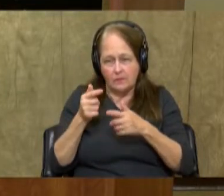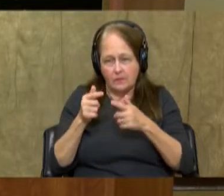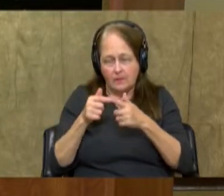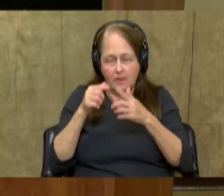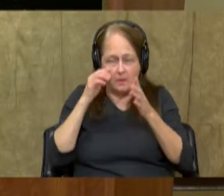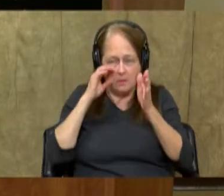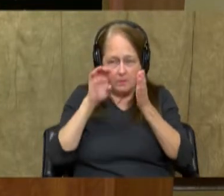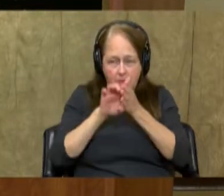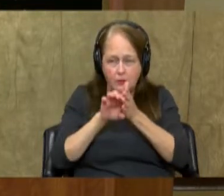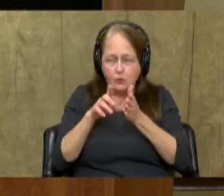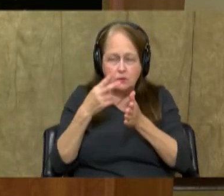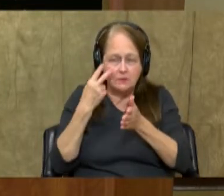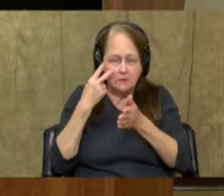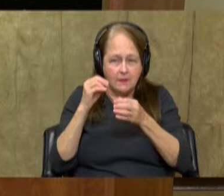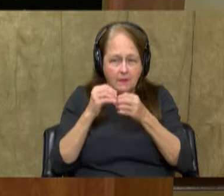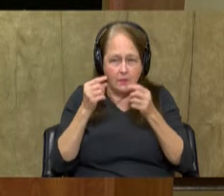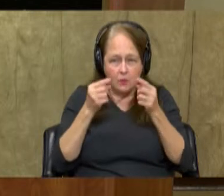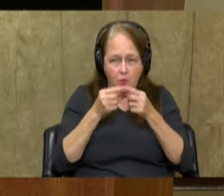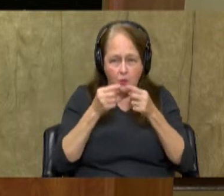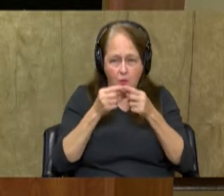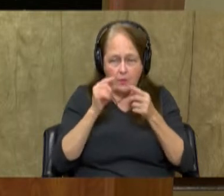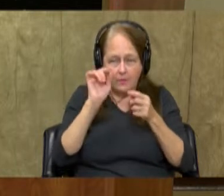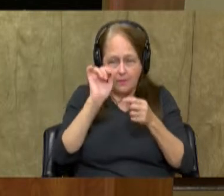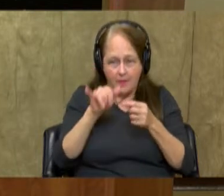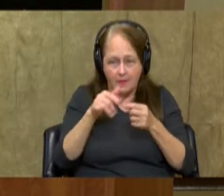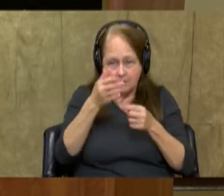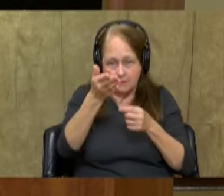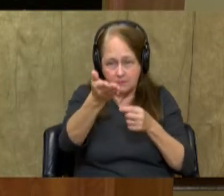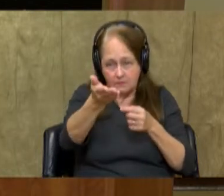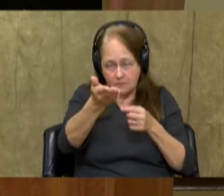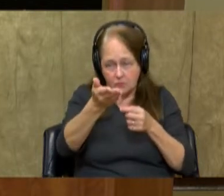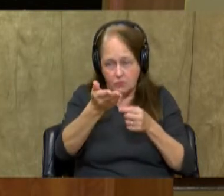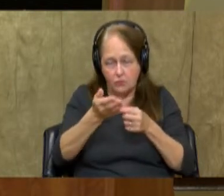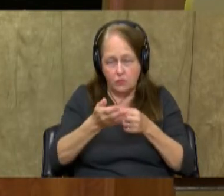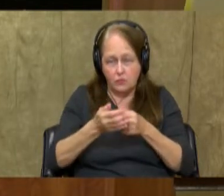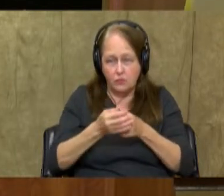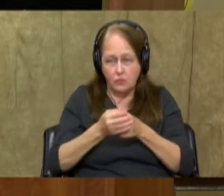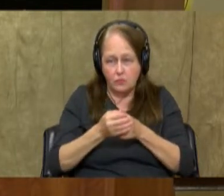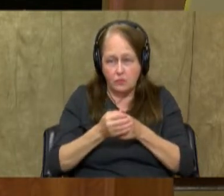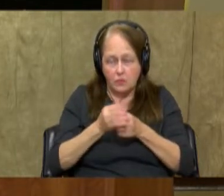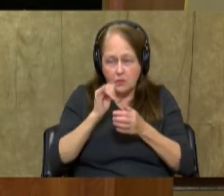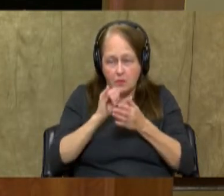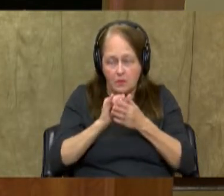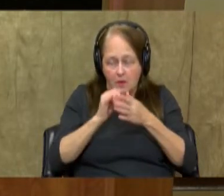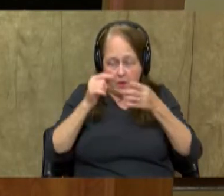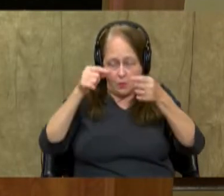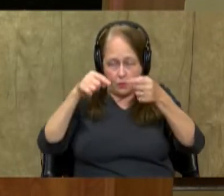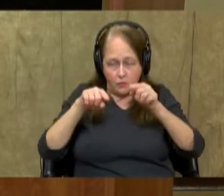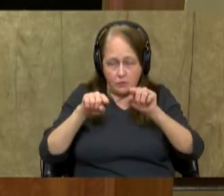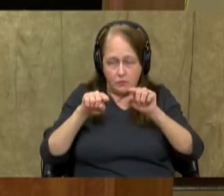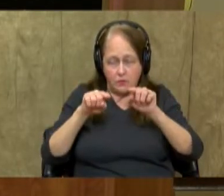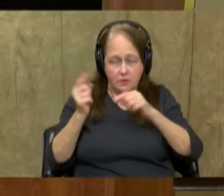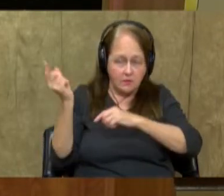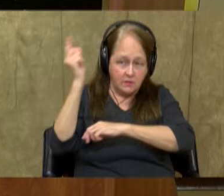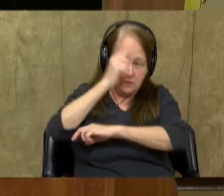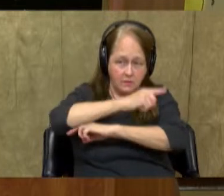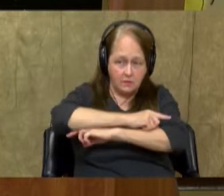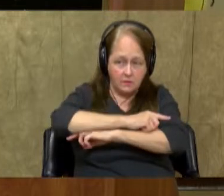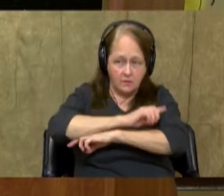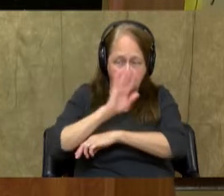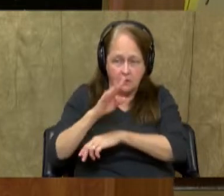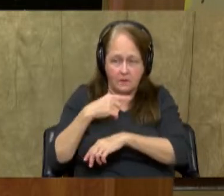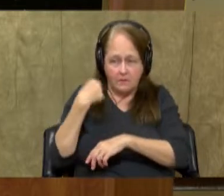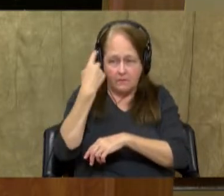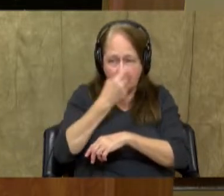The picture that you're seeing in that corner, that is it. Okay. As a result, today, his